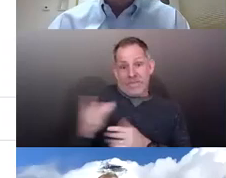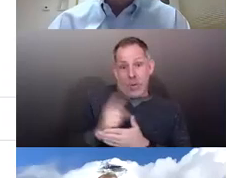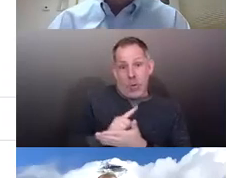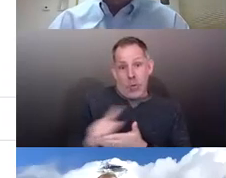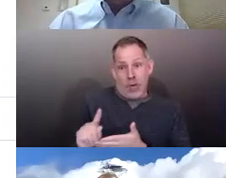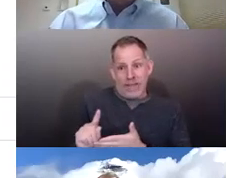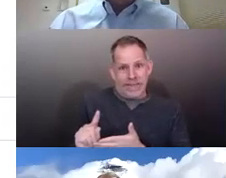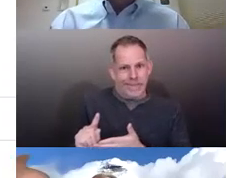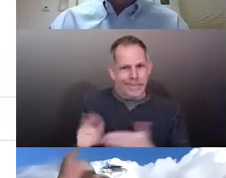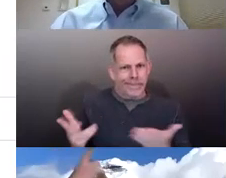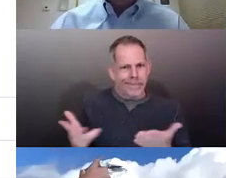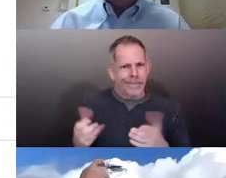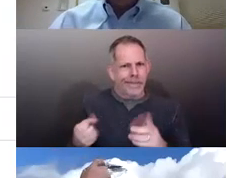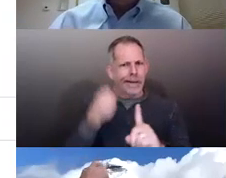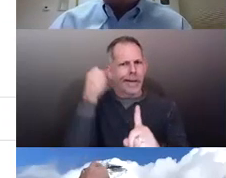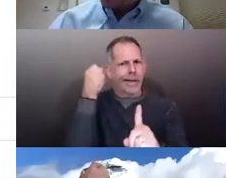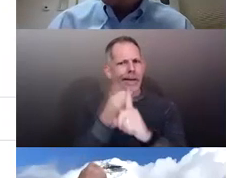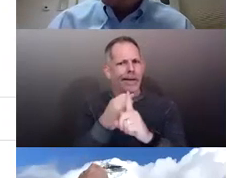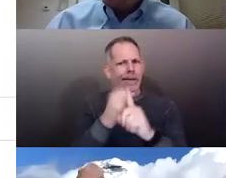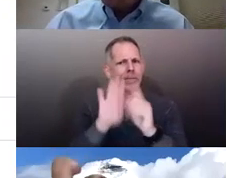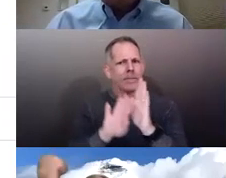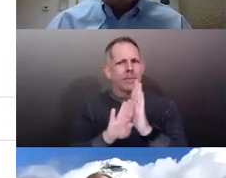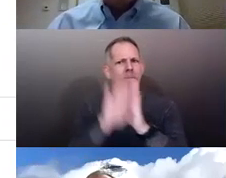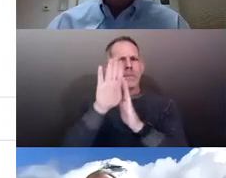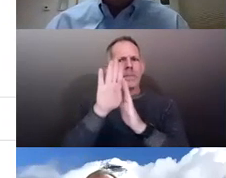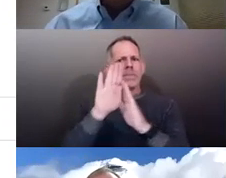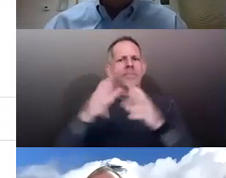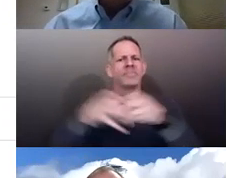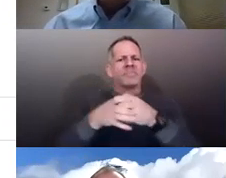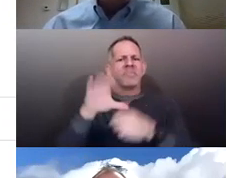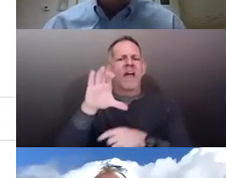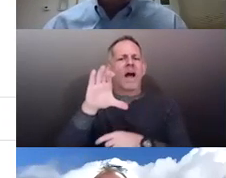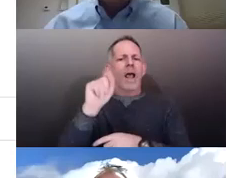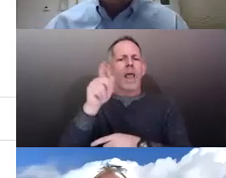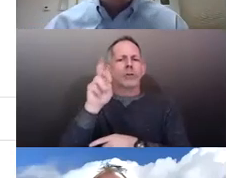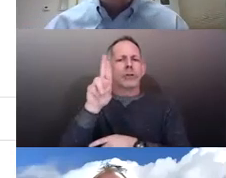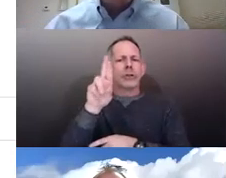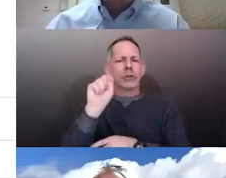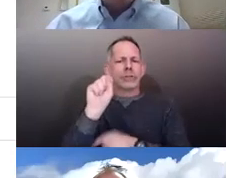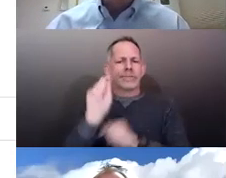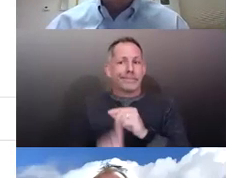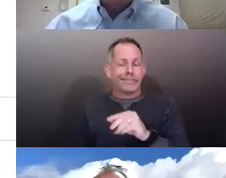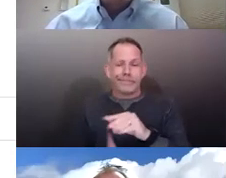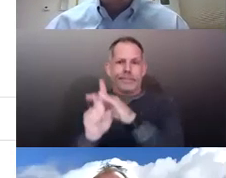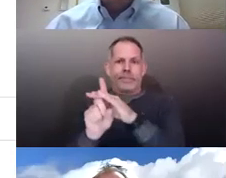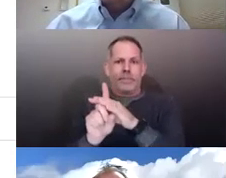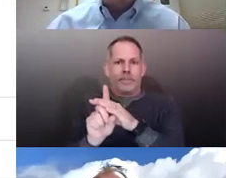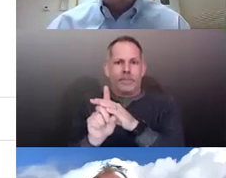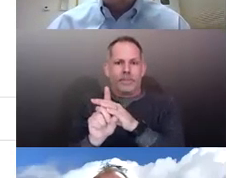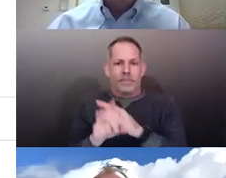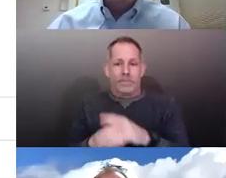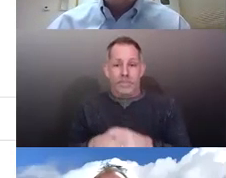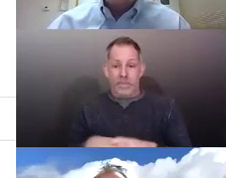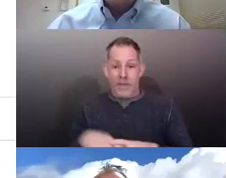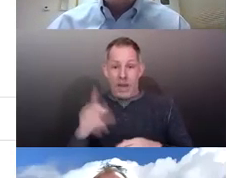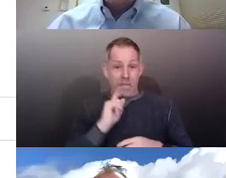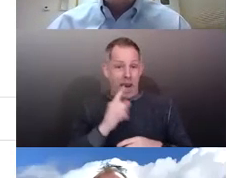outbreak that might account for about half of those, but we're still seeing it in multiple long-term